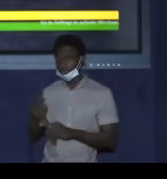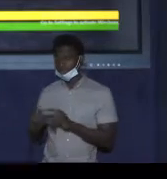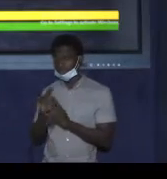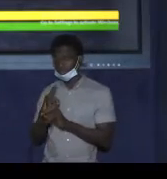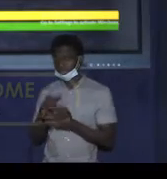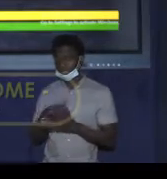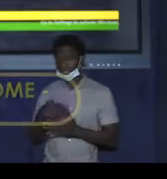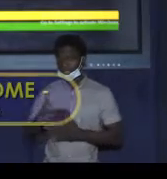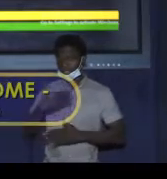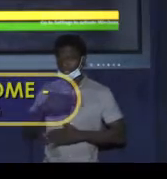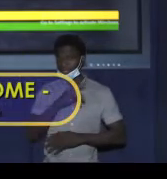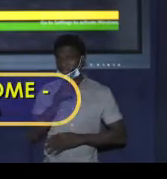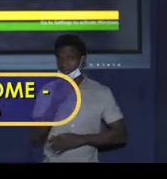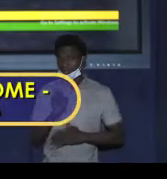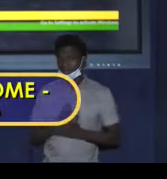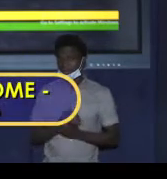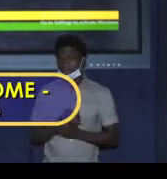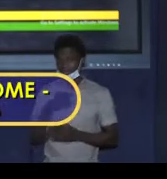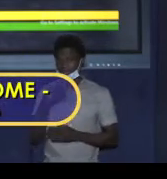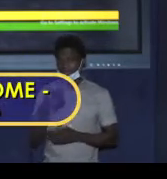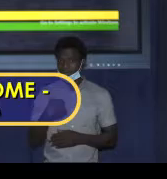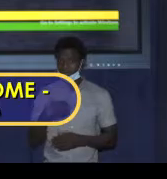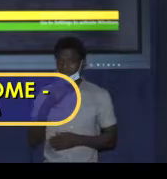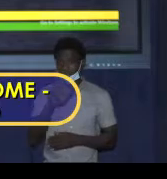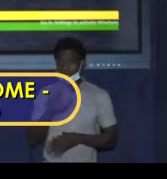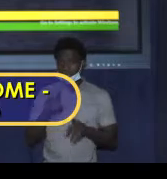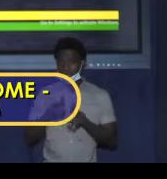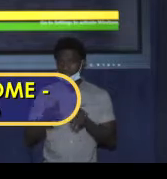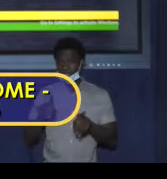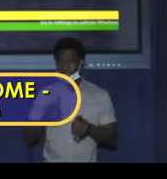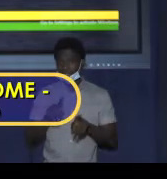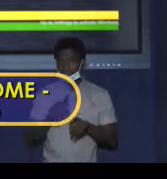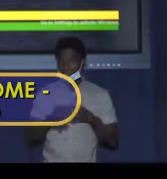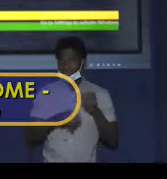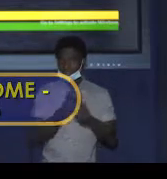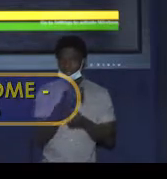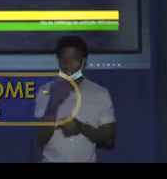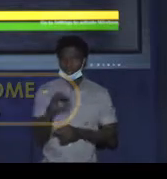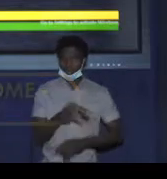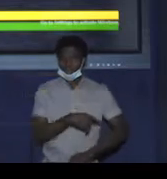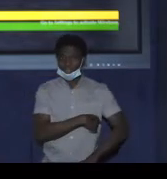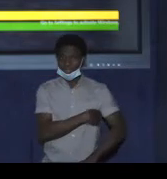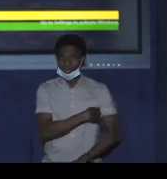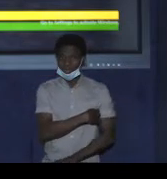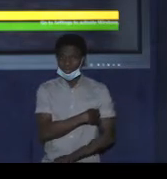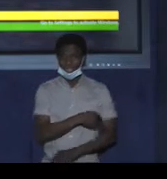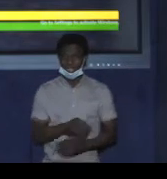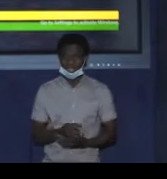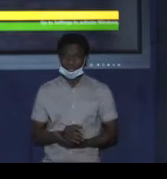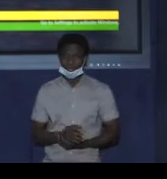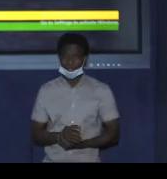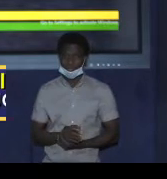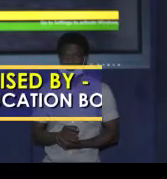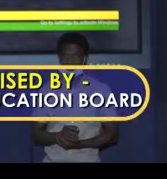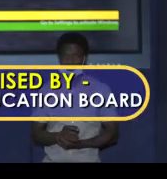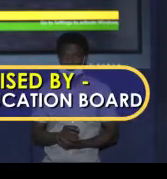attend it. Next question, tell me 3 different types of thermometer.